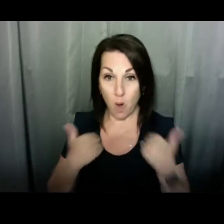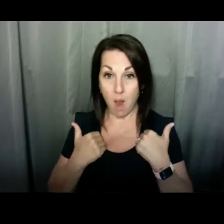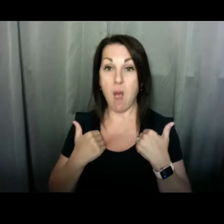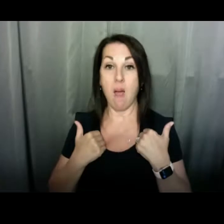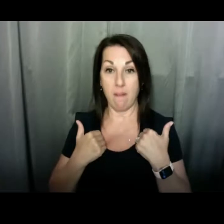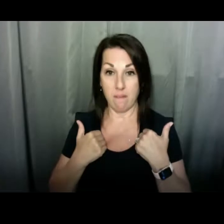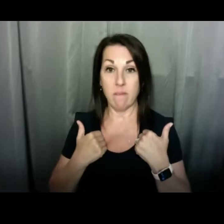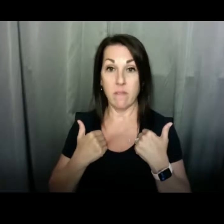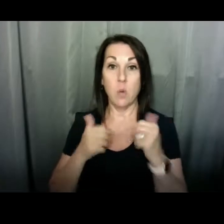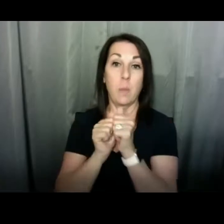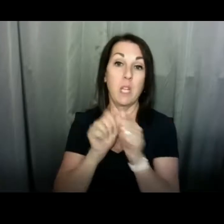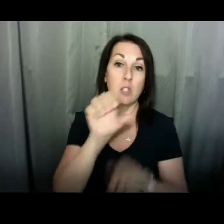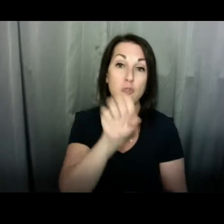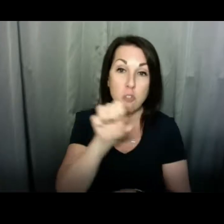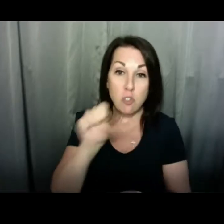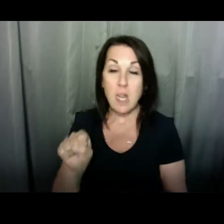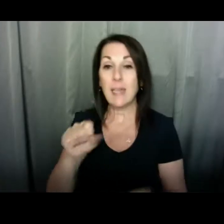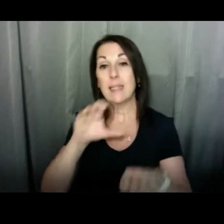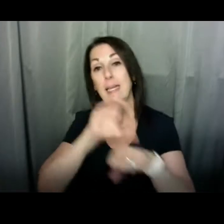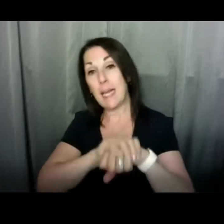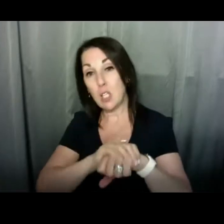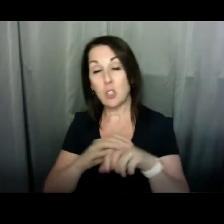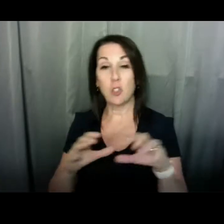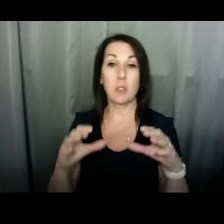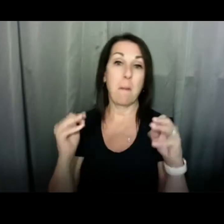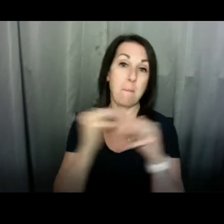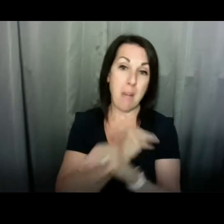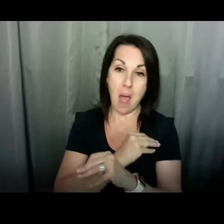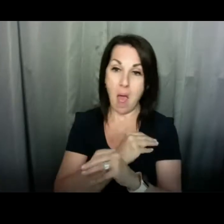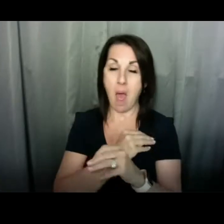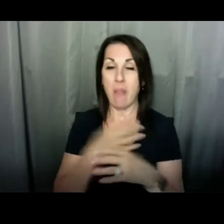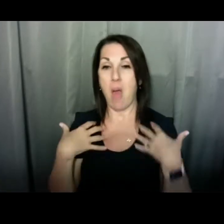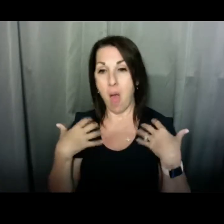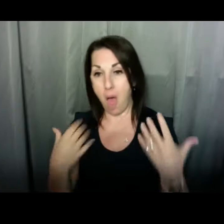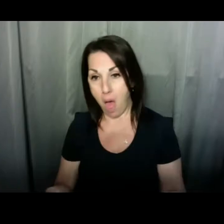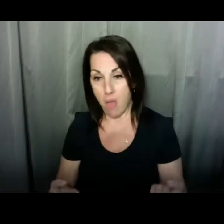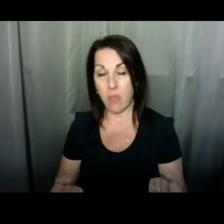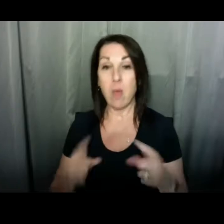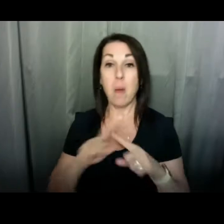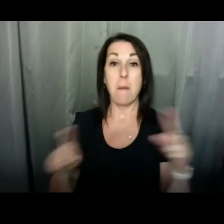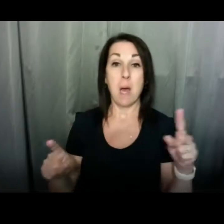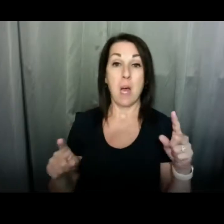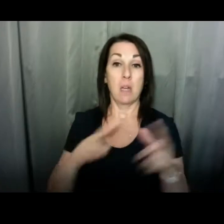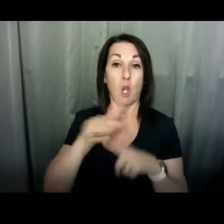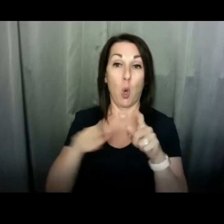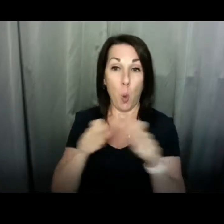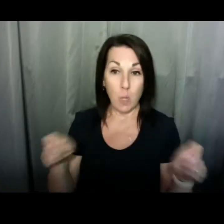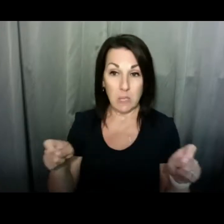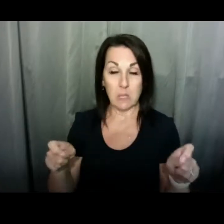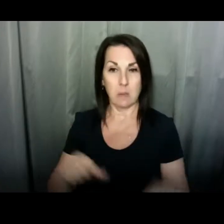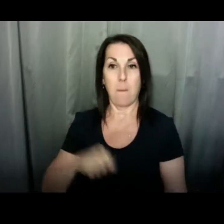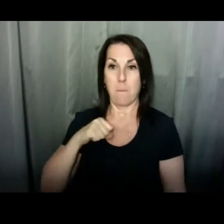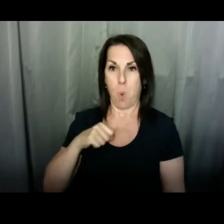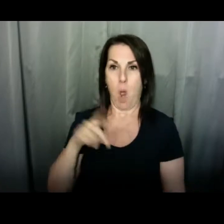both social studies, English, maths, and everything else. I just want to say in closing, I am so proud of Disability